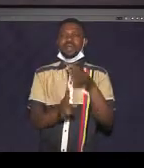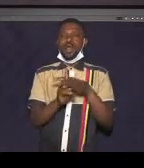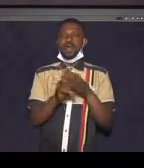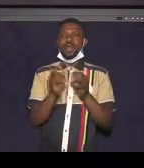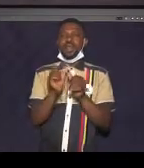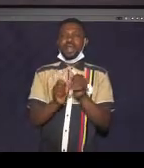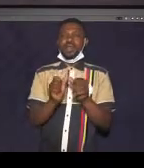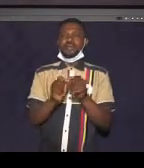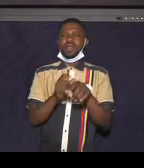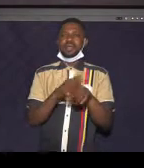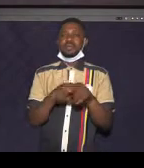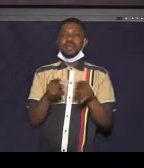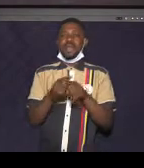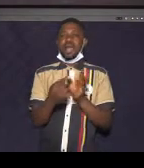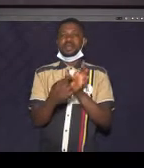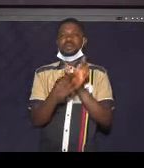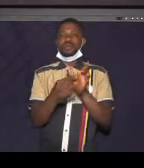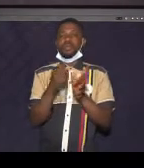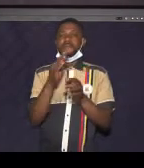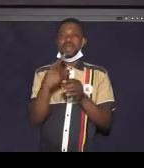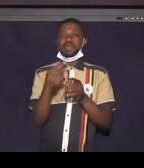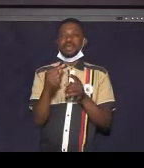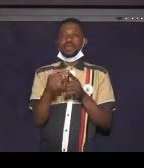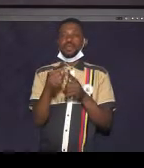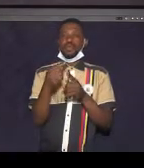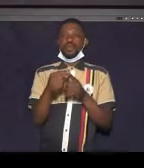intervals, as shown by the word every day.